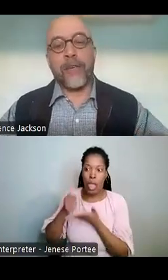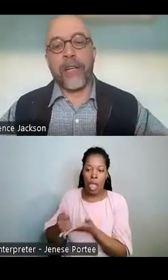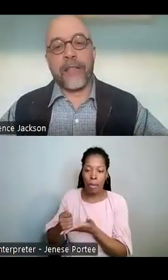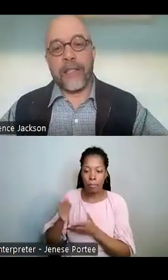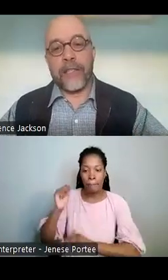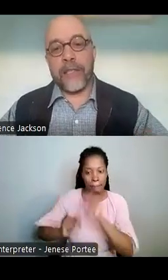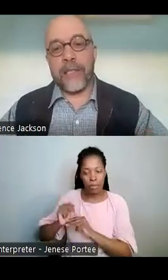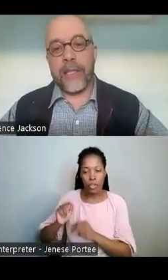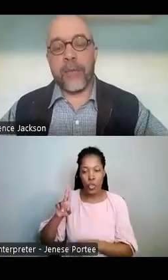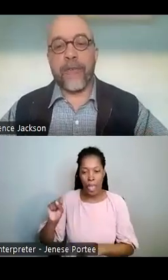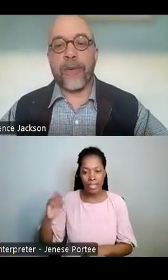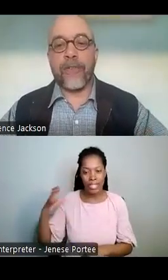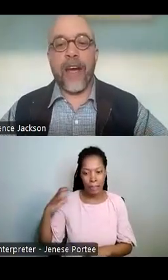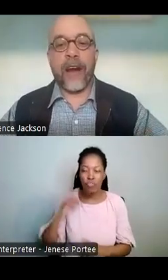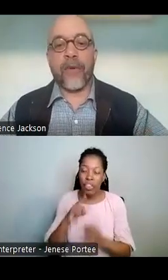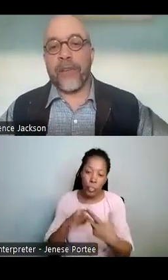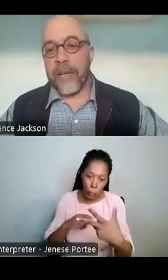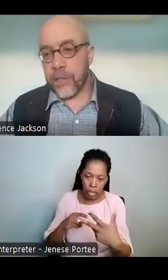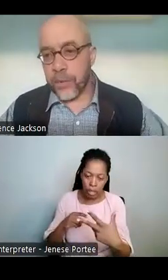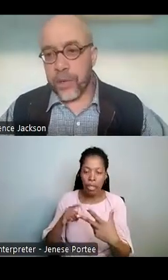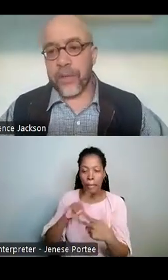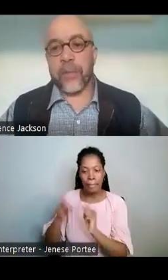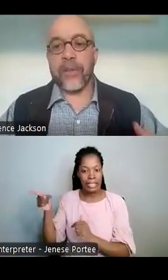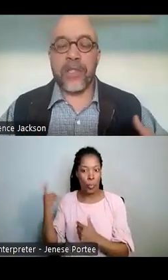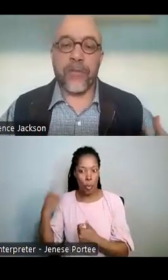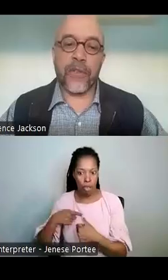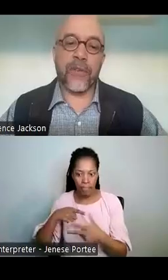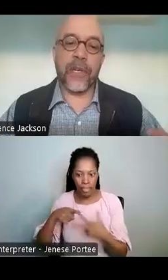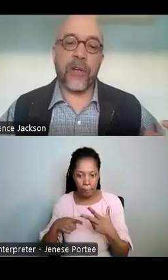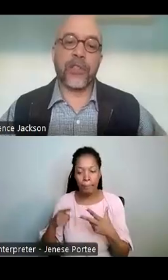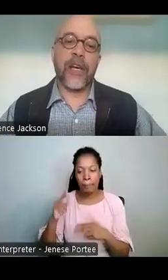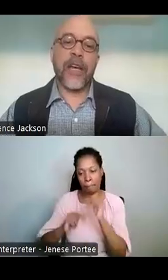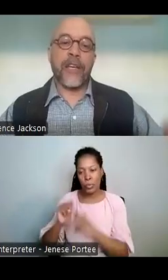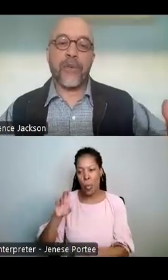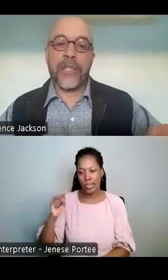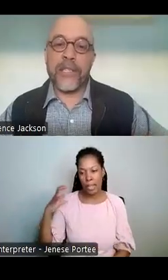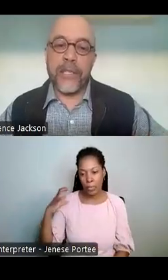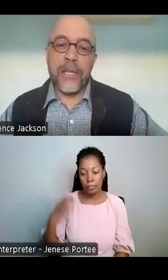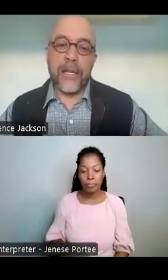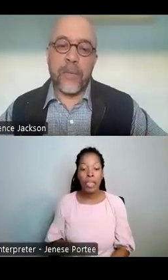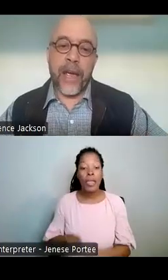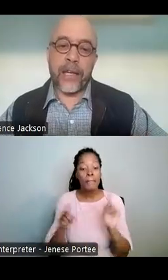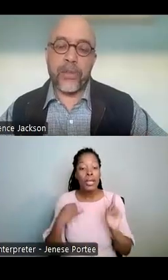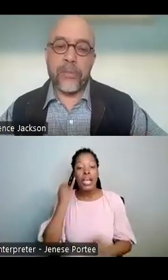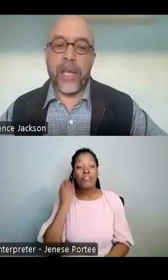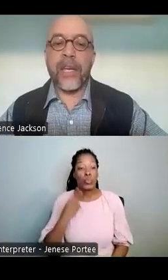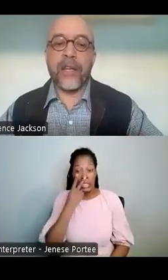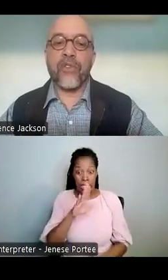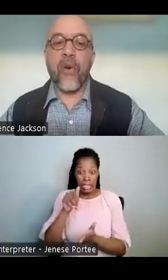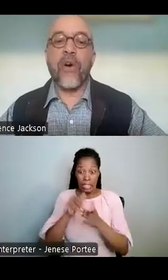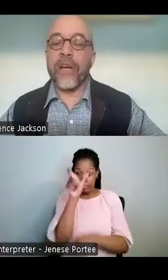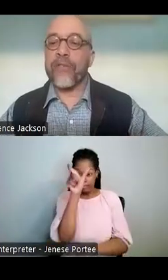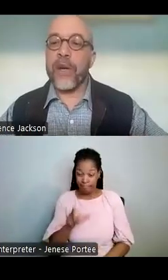But if you look at this segment from his diary that is preserved at the Maryland Center for History and Culture, you can see him actually making